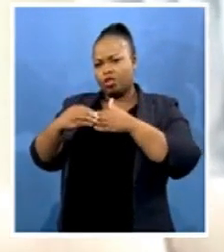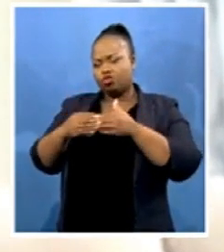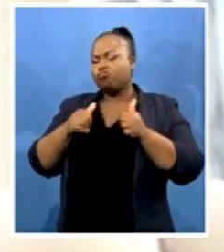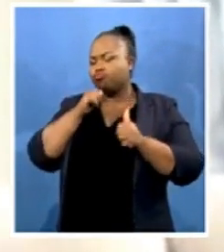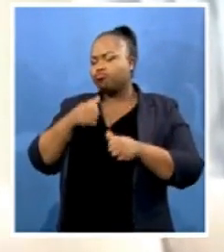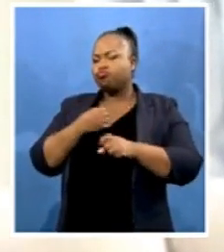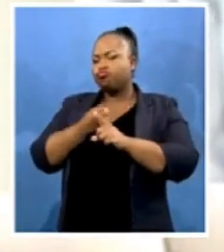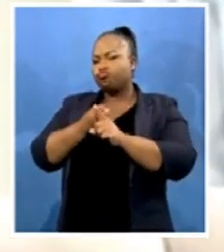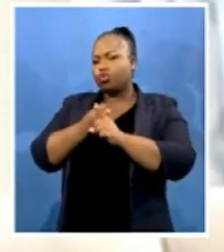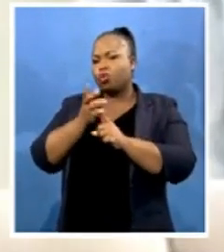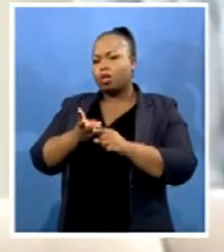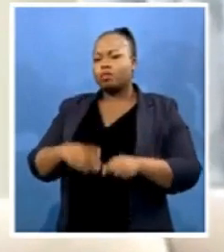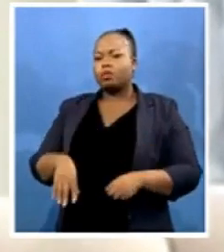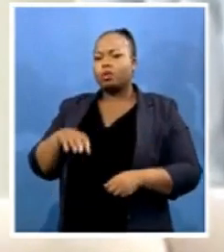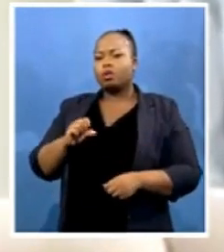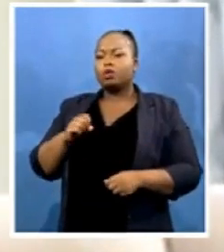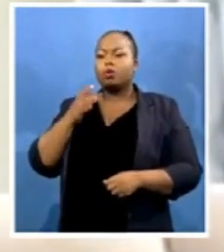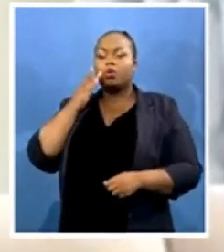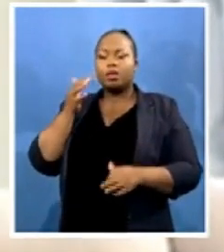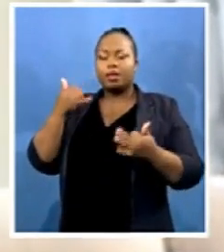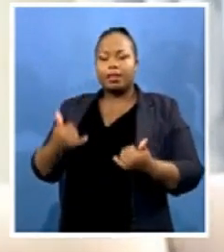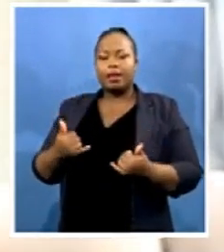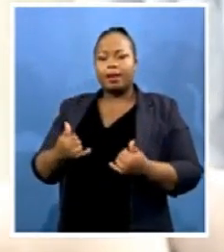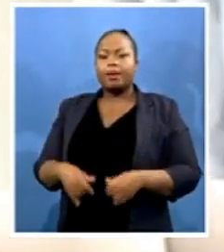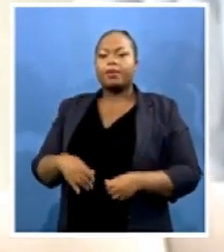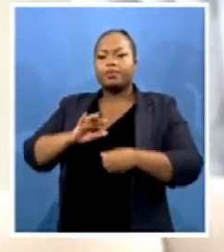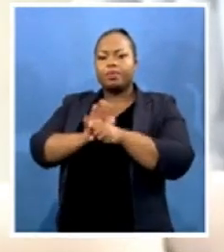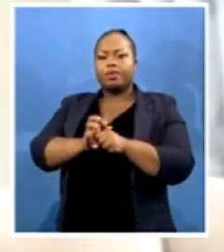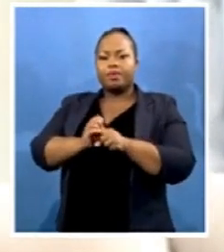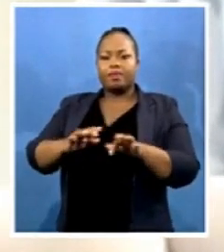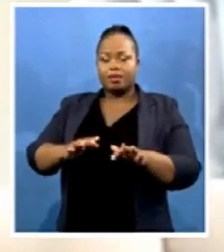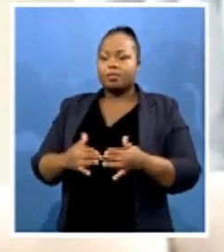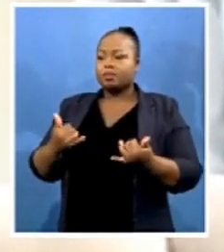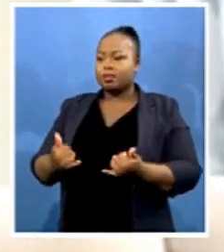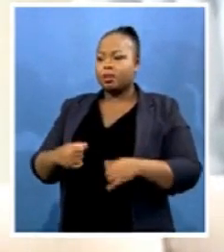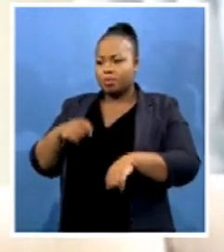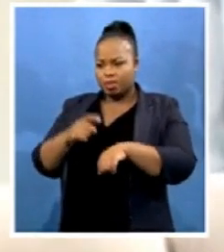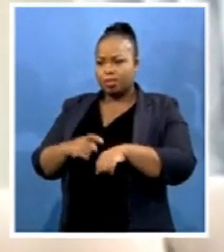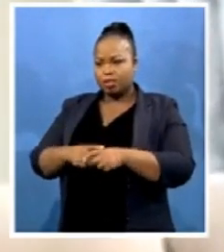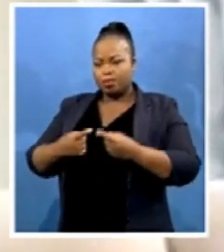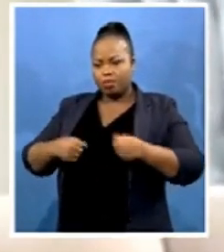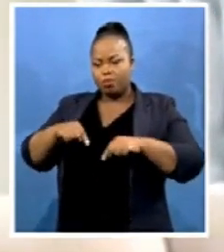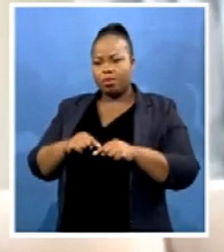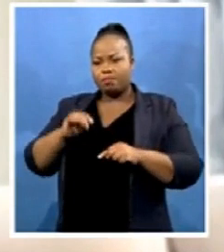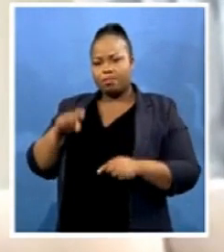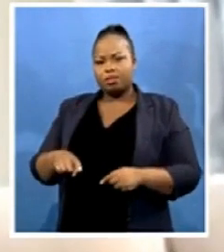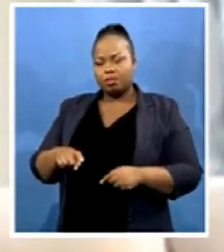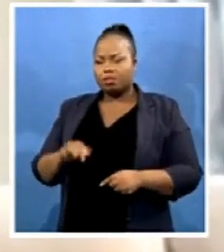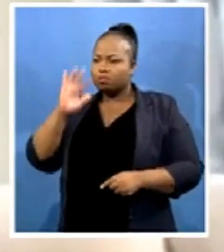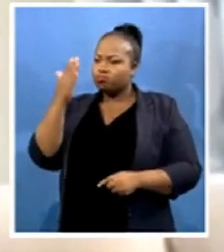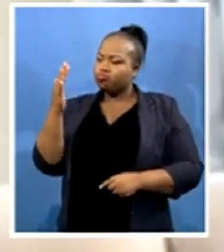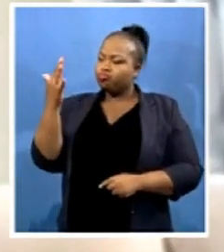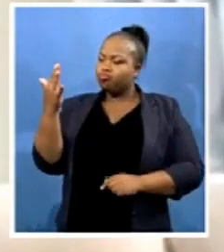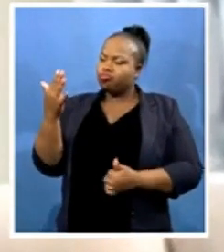fight COVID-19, it's time for us to hold the mirror and ask ourselves, are we doing enough to deal